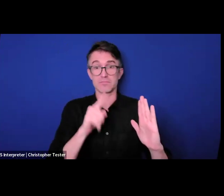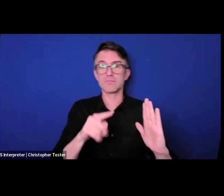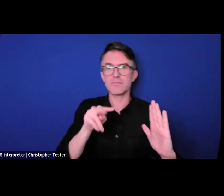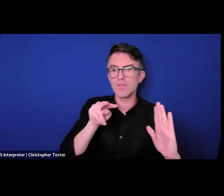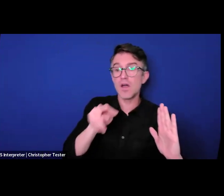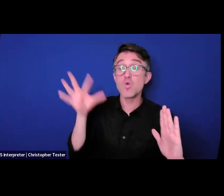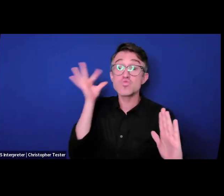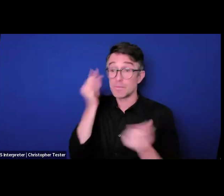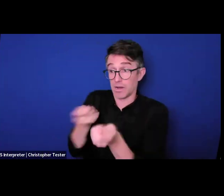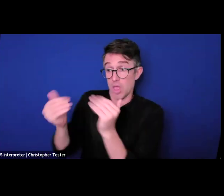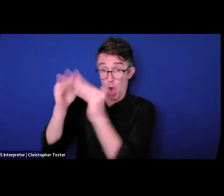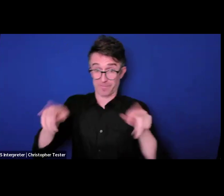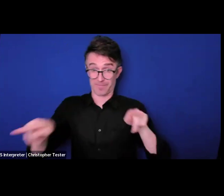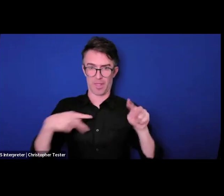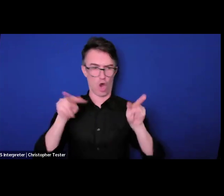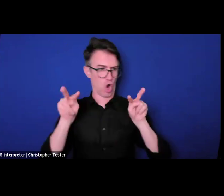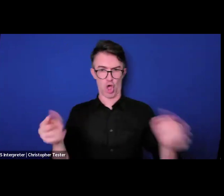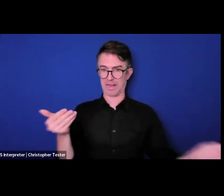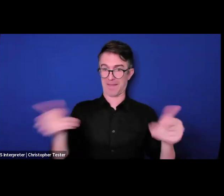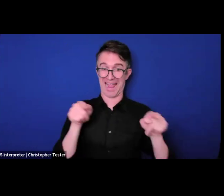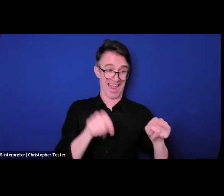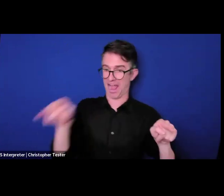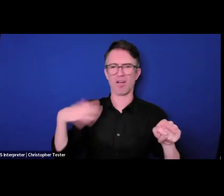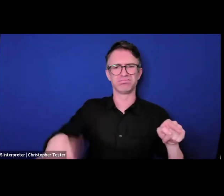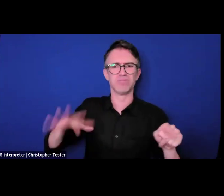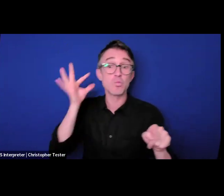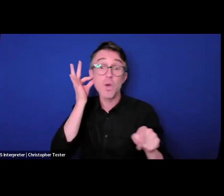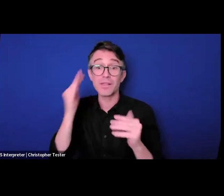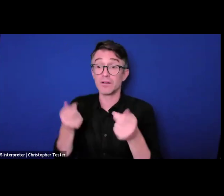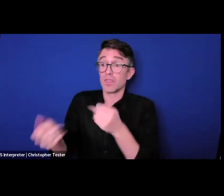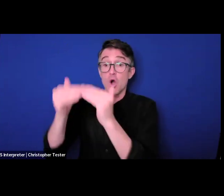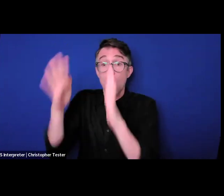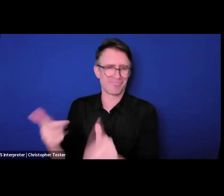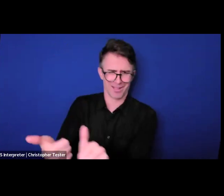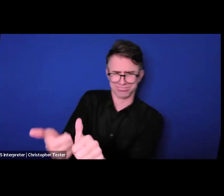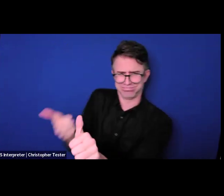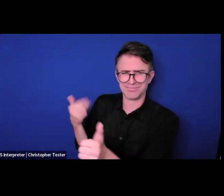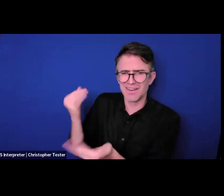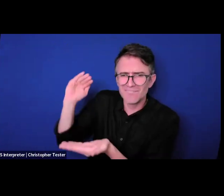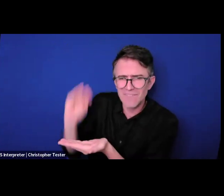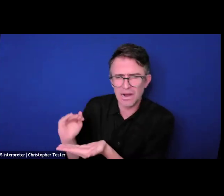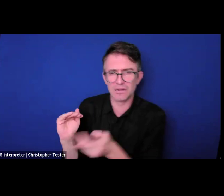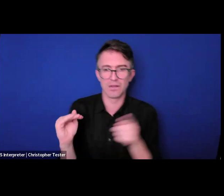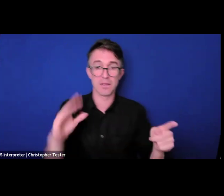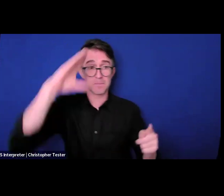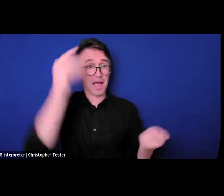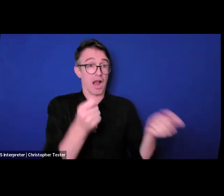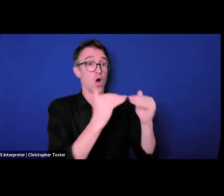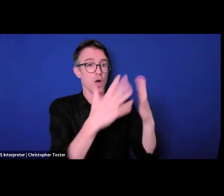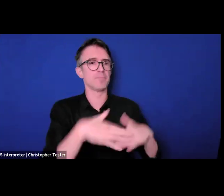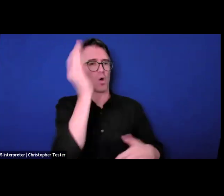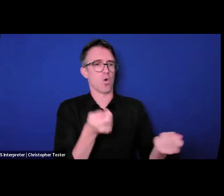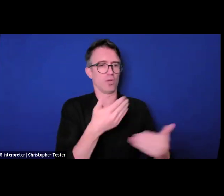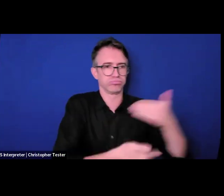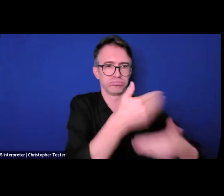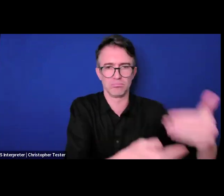VUP program. And what was discovered from that gender equity study was that the